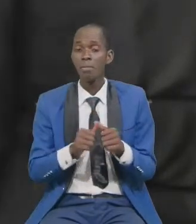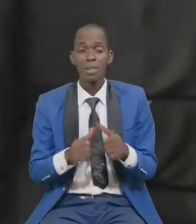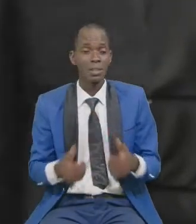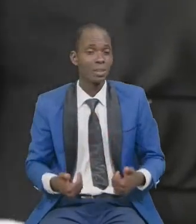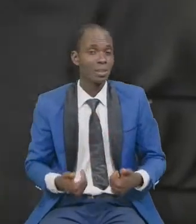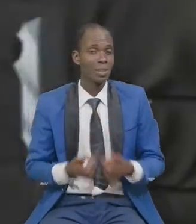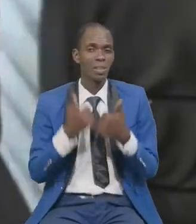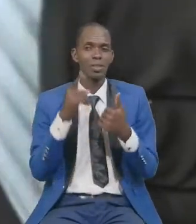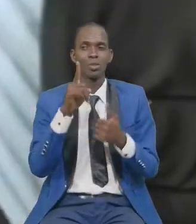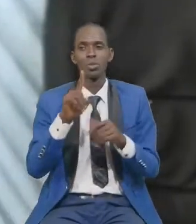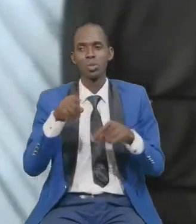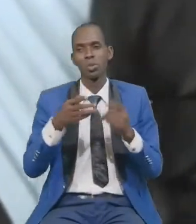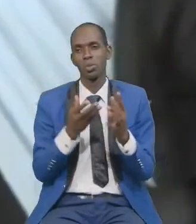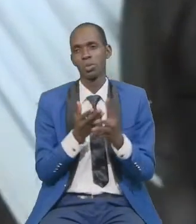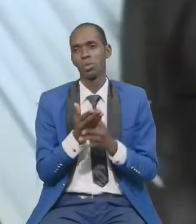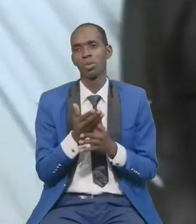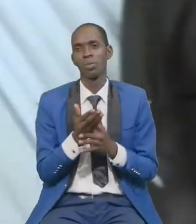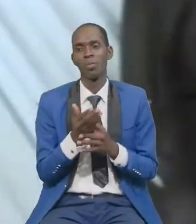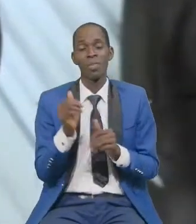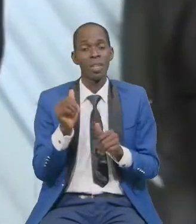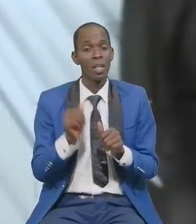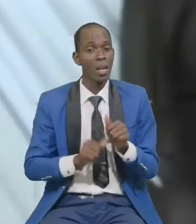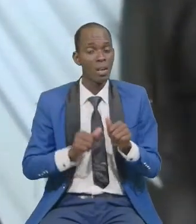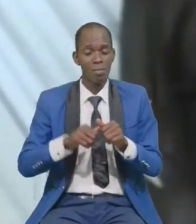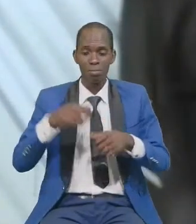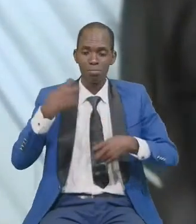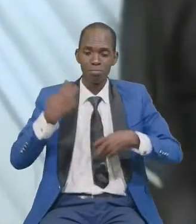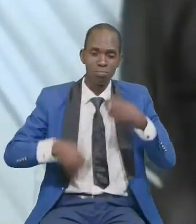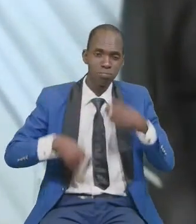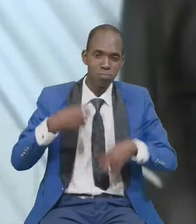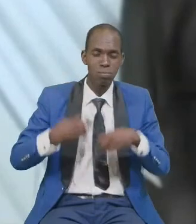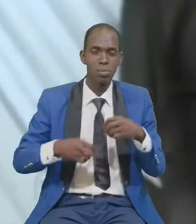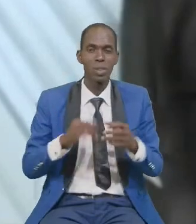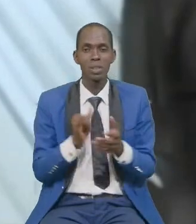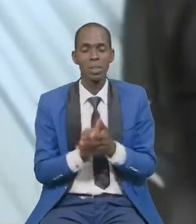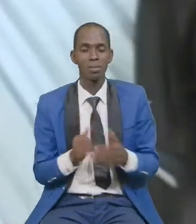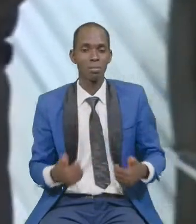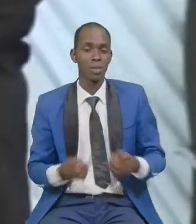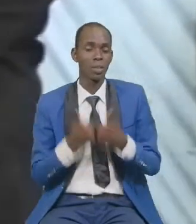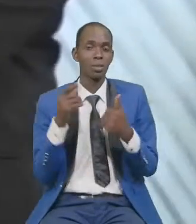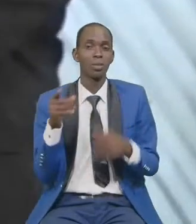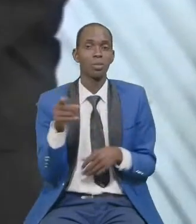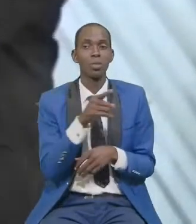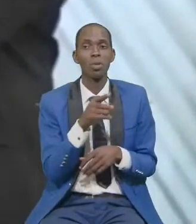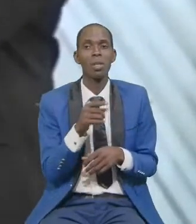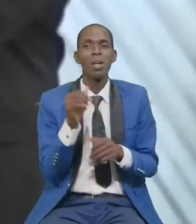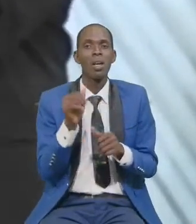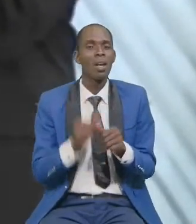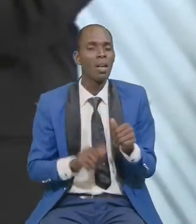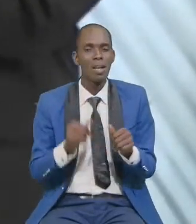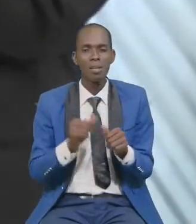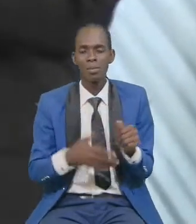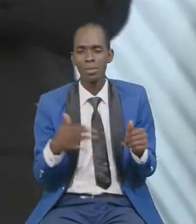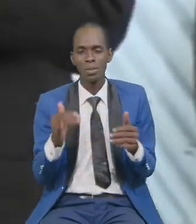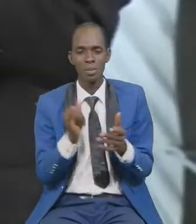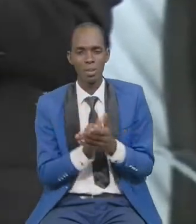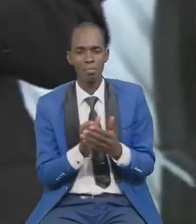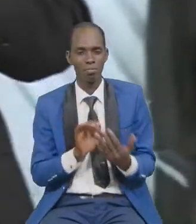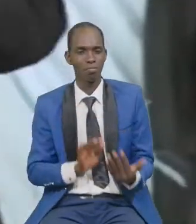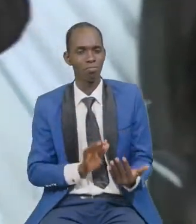through, every difficulty that confronts you, everyone that threatens your